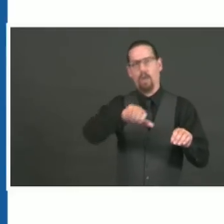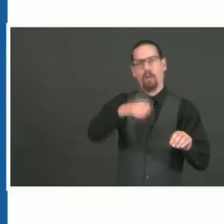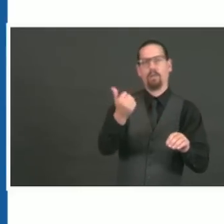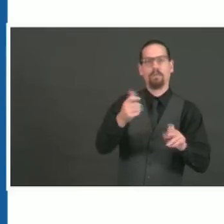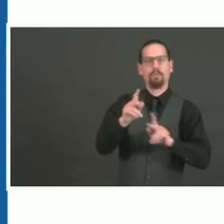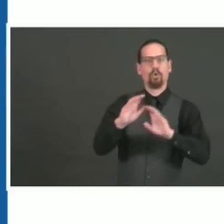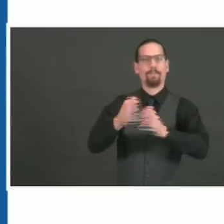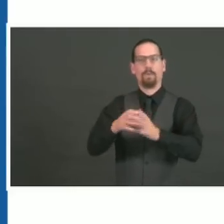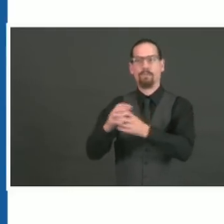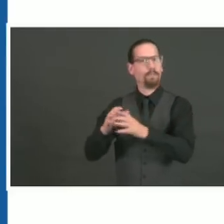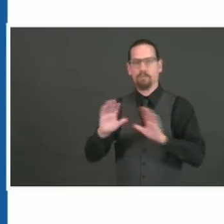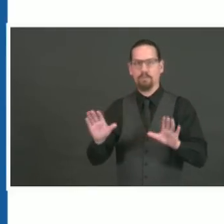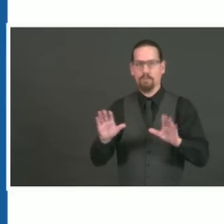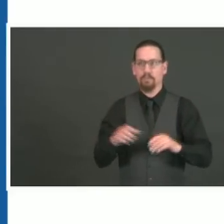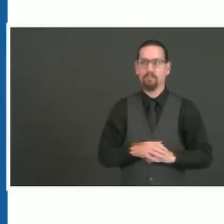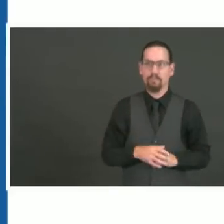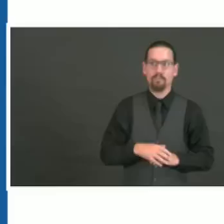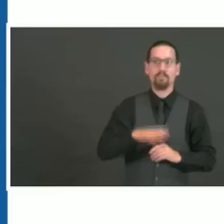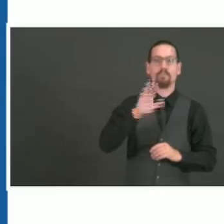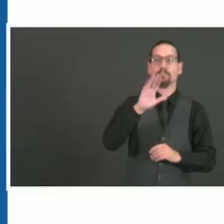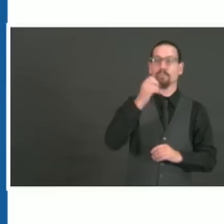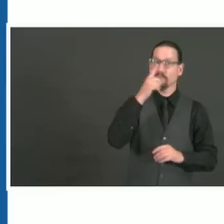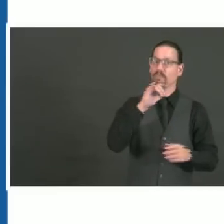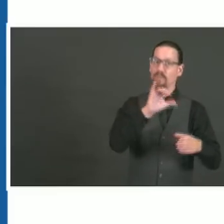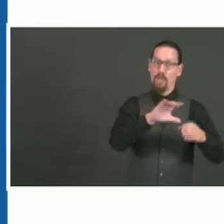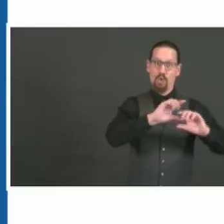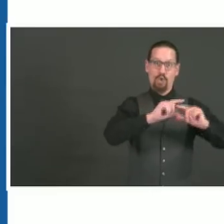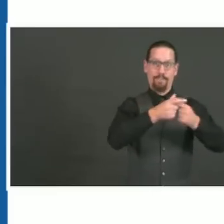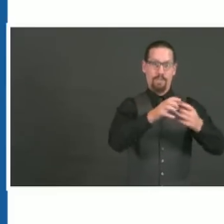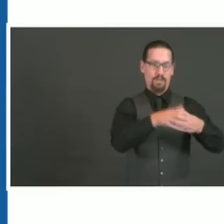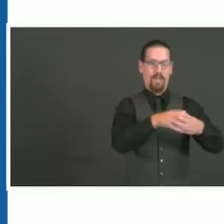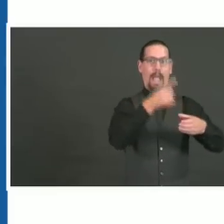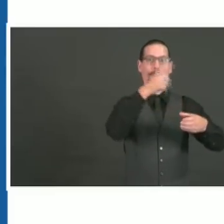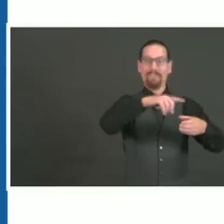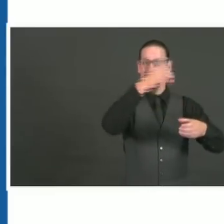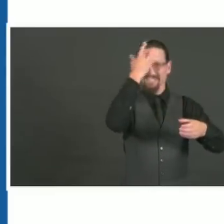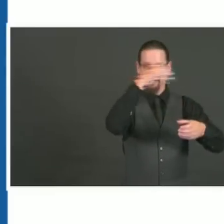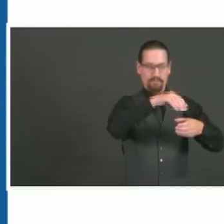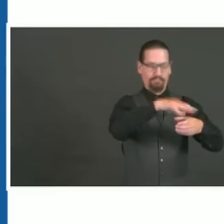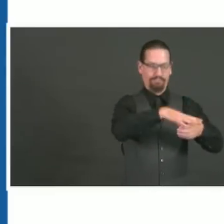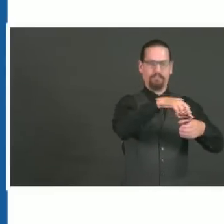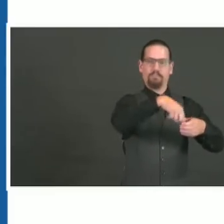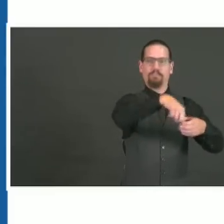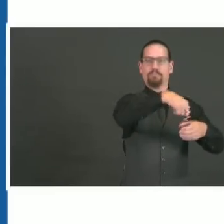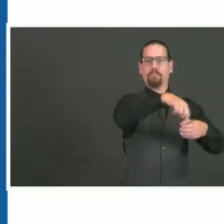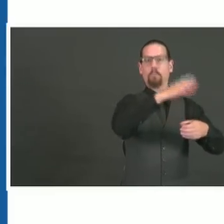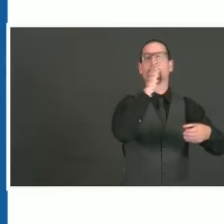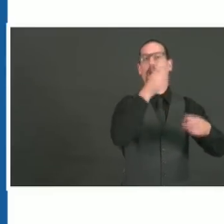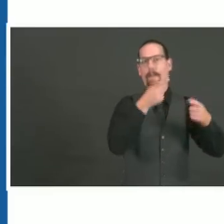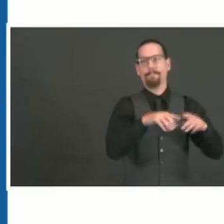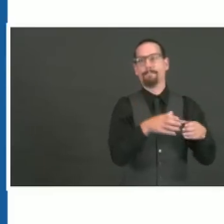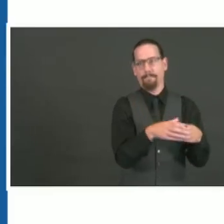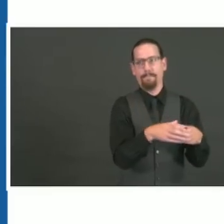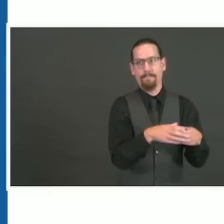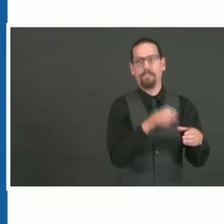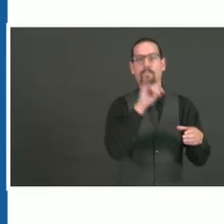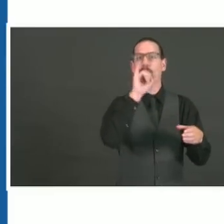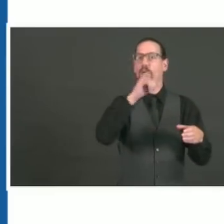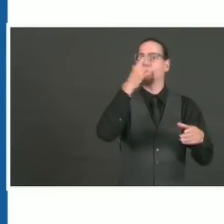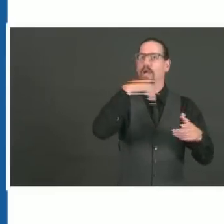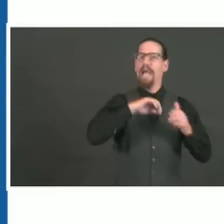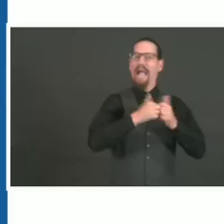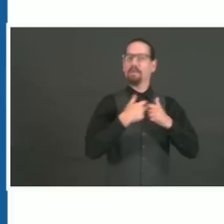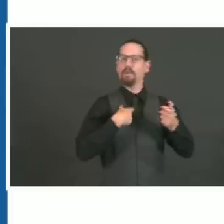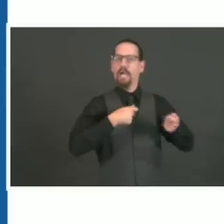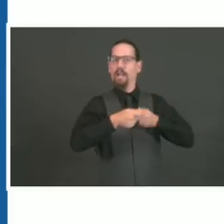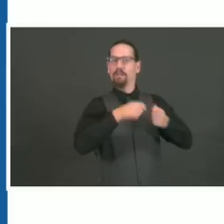That is going to happen, and that's exactly what our systems are designed to handle. That's exactly